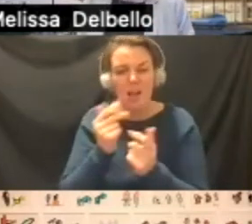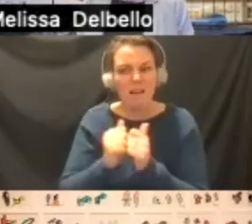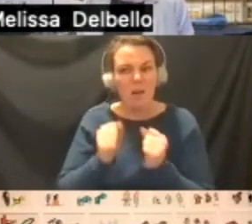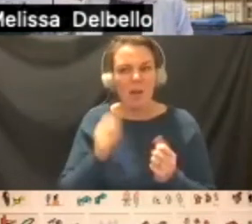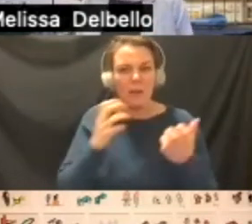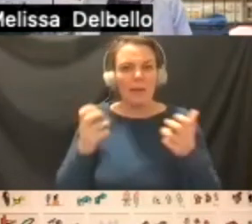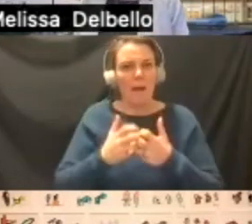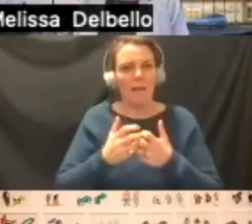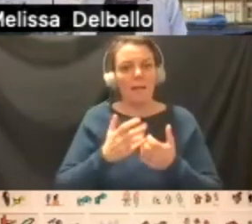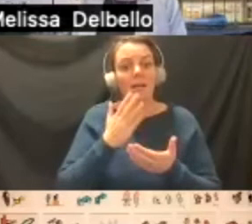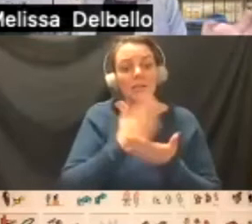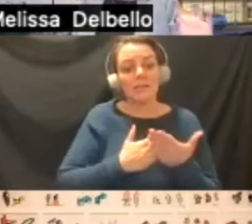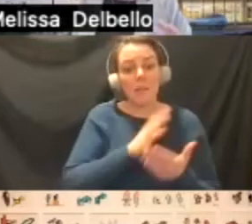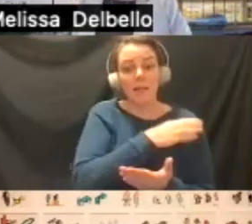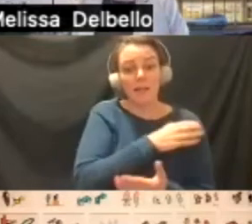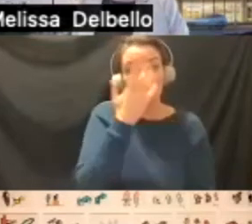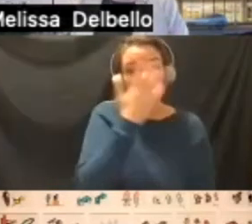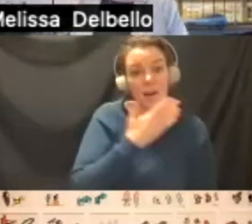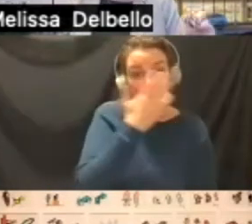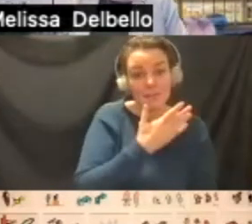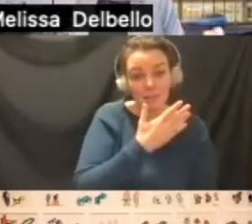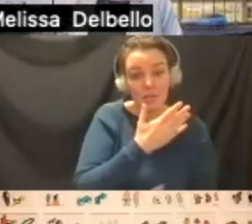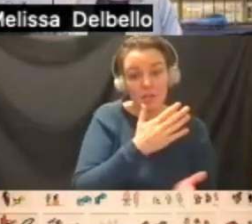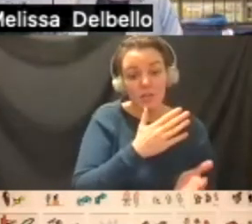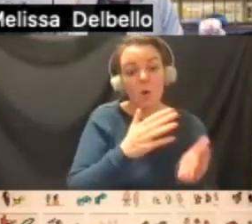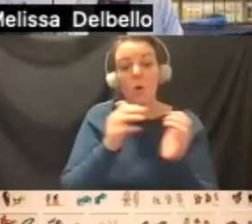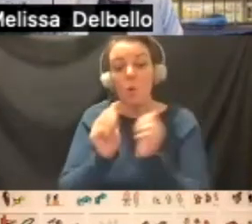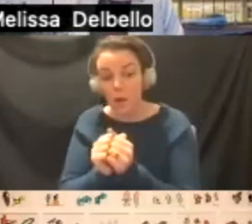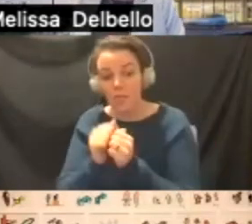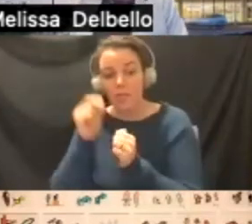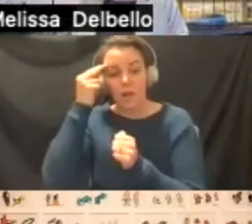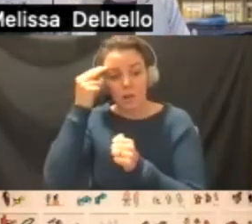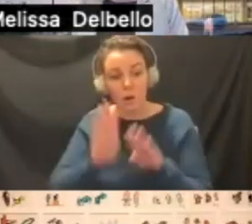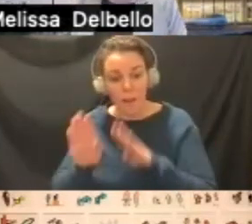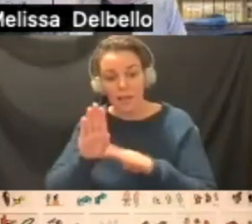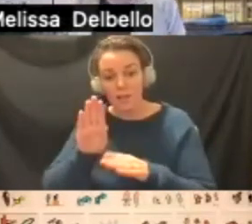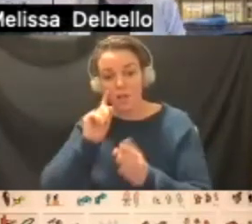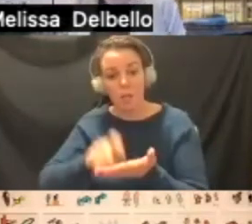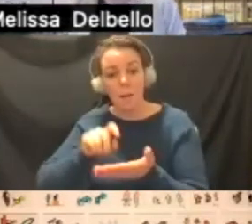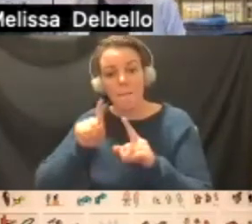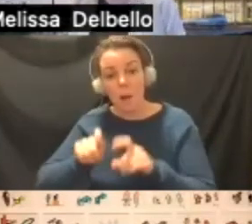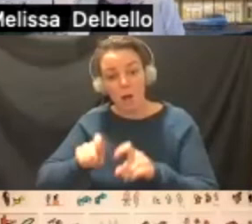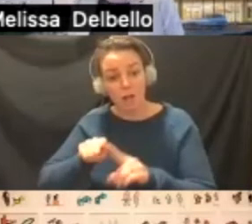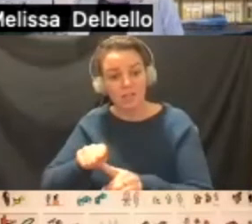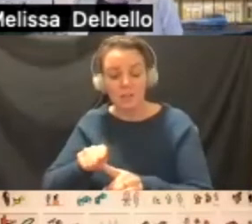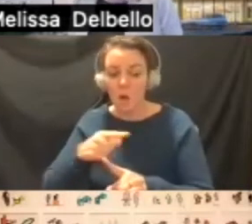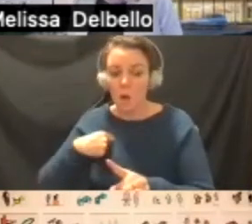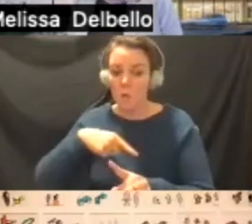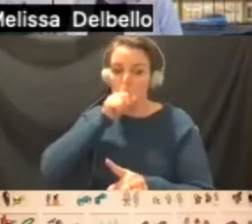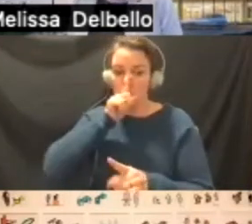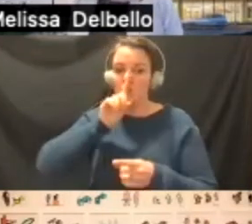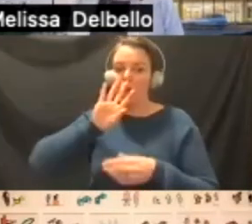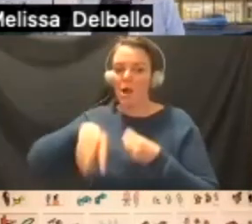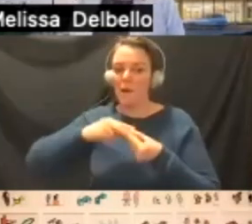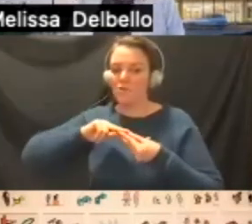of those clinical manifestations with the neurobiological markers. Potentially, we haven't talked much about genetic